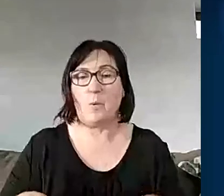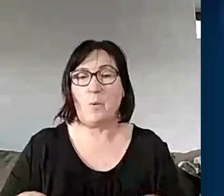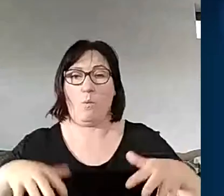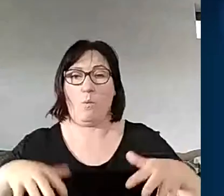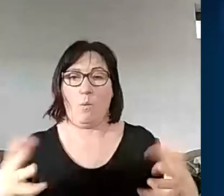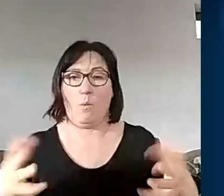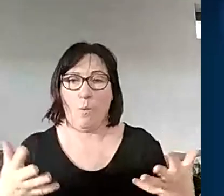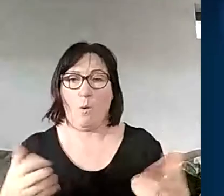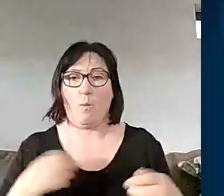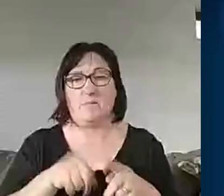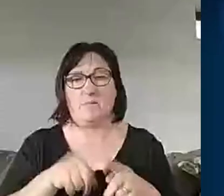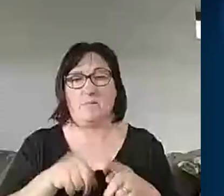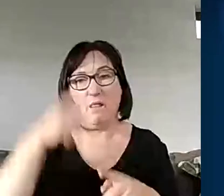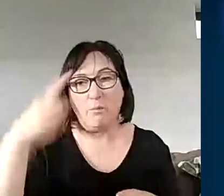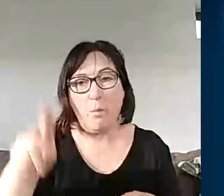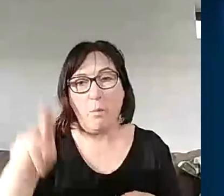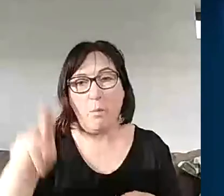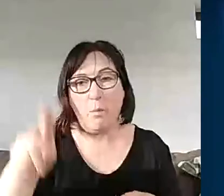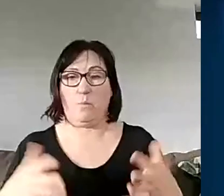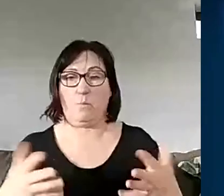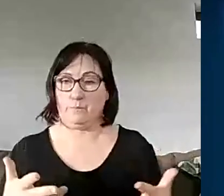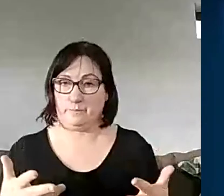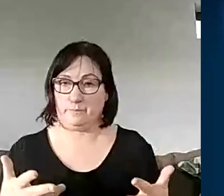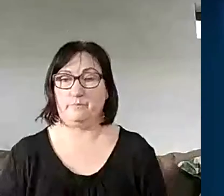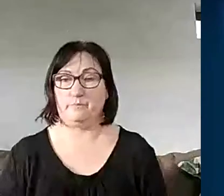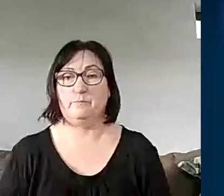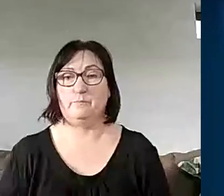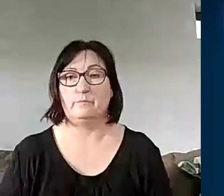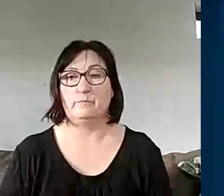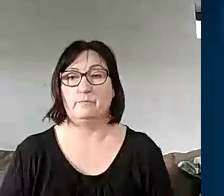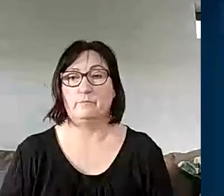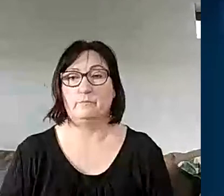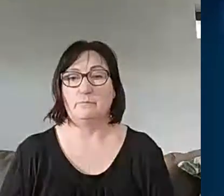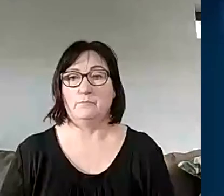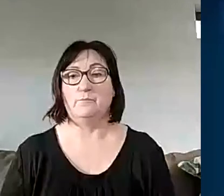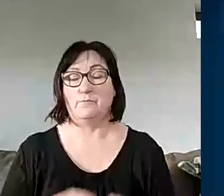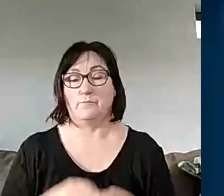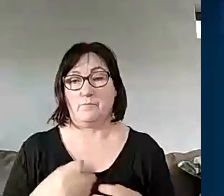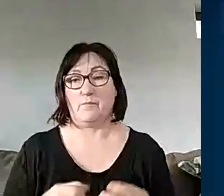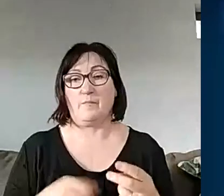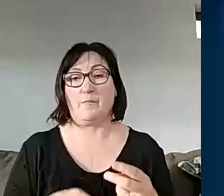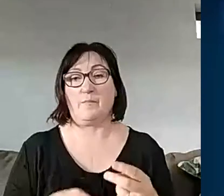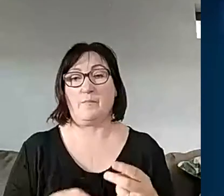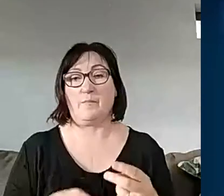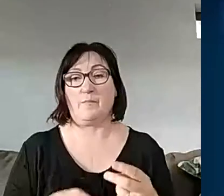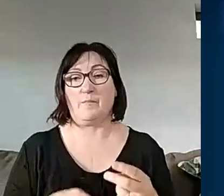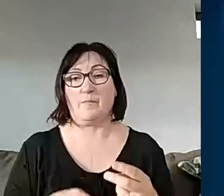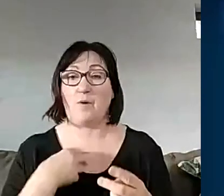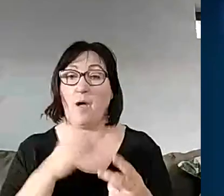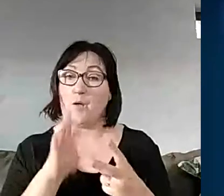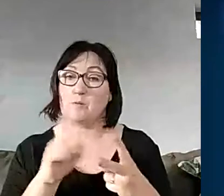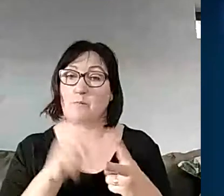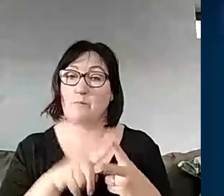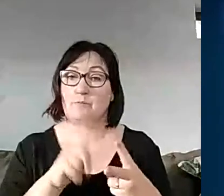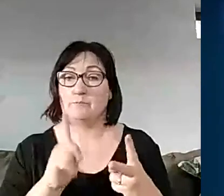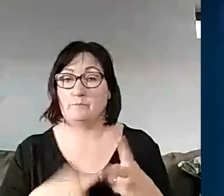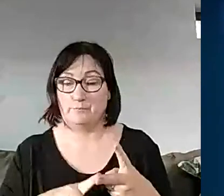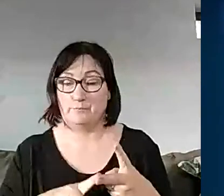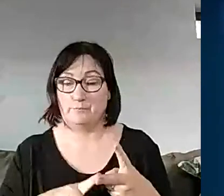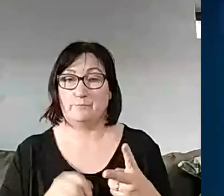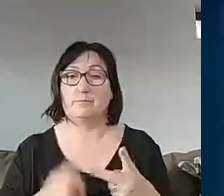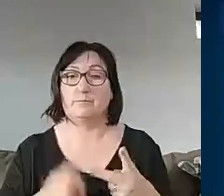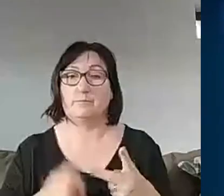Thank you, Program Director, for that question. I've actually turned it into two questions. If I no longer want to be on turnover tax system, do